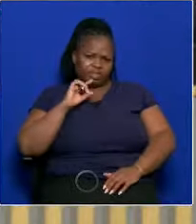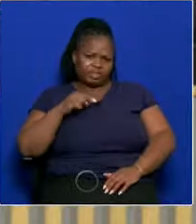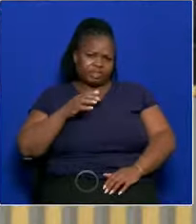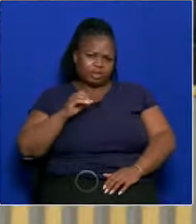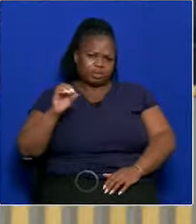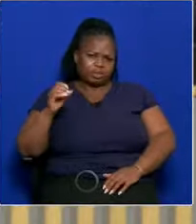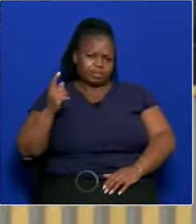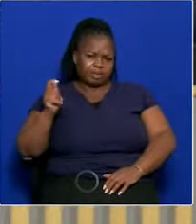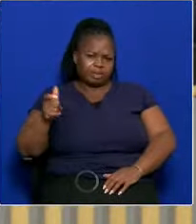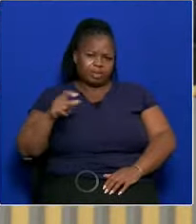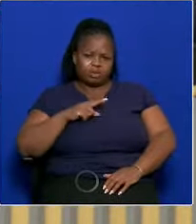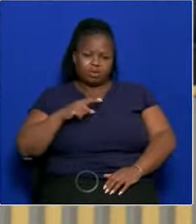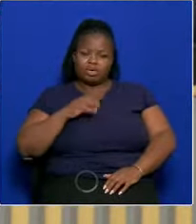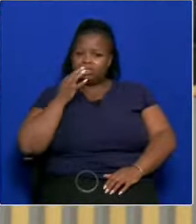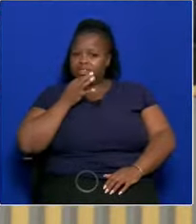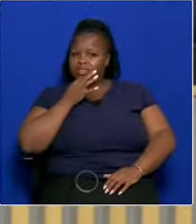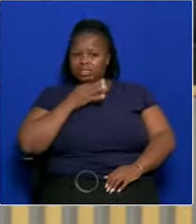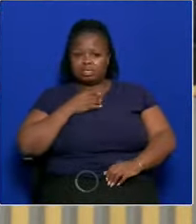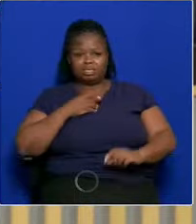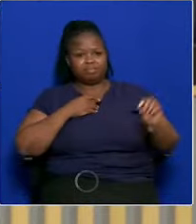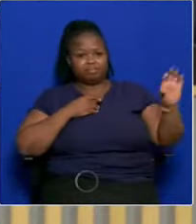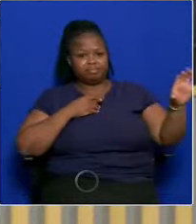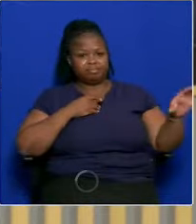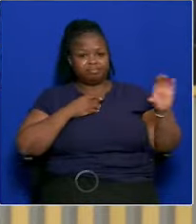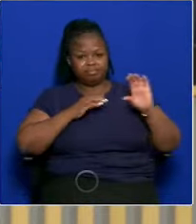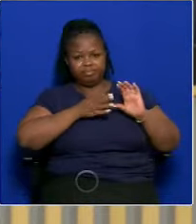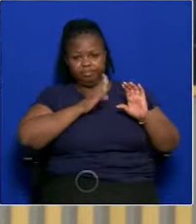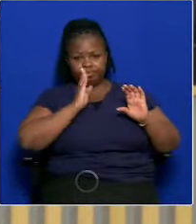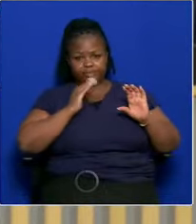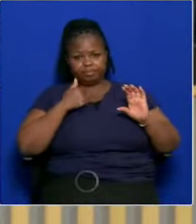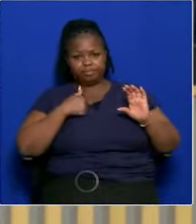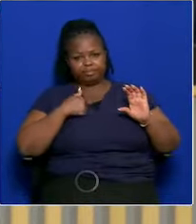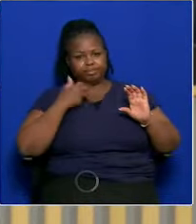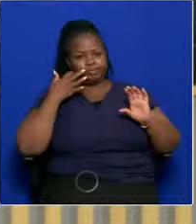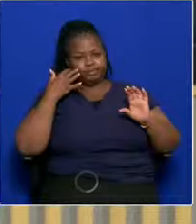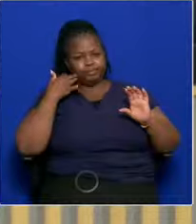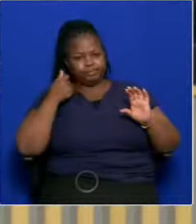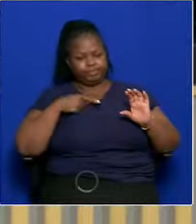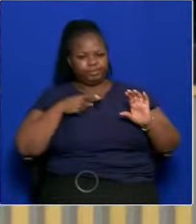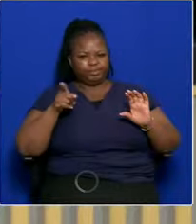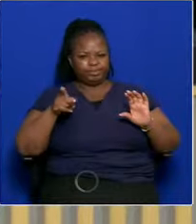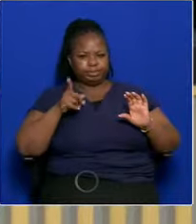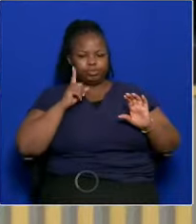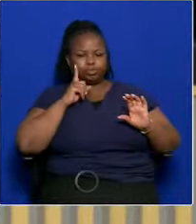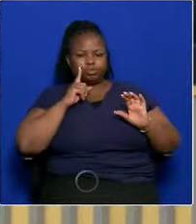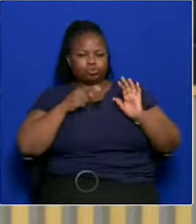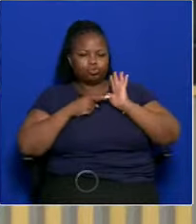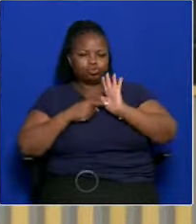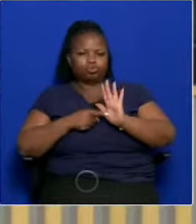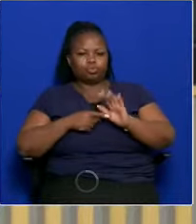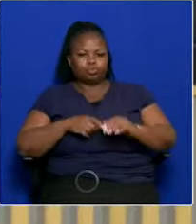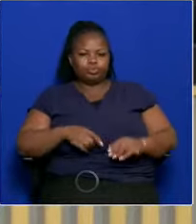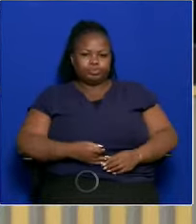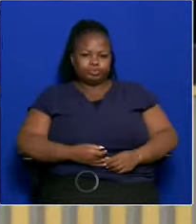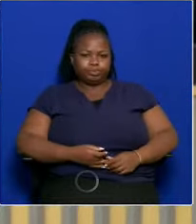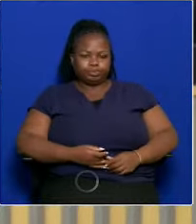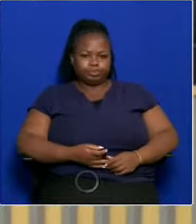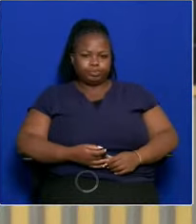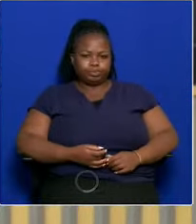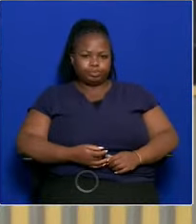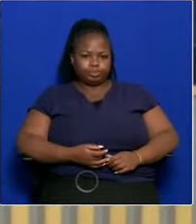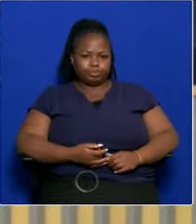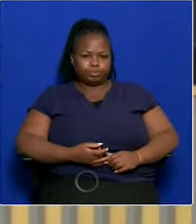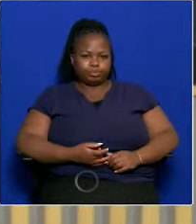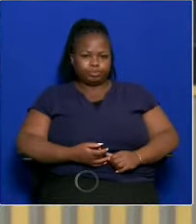not come directly from Mr. Matlala. So can you just complete that picture? Is it page? At page